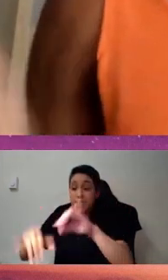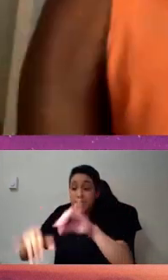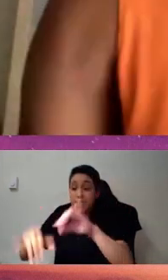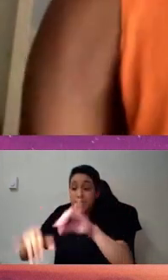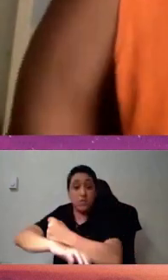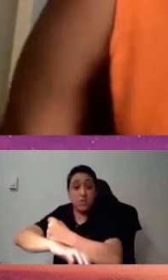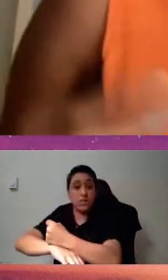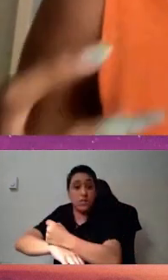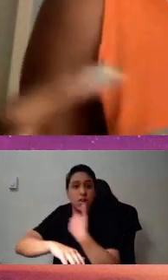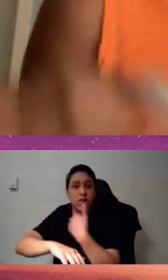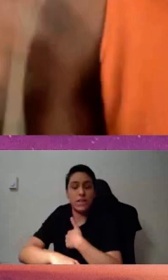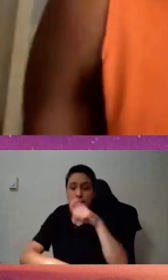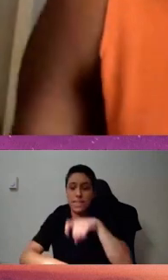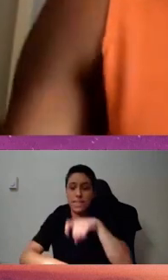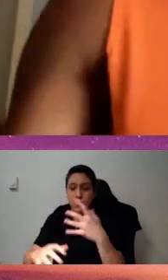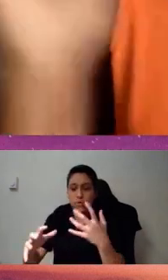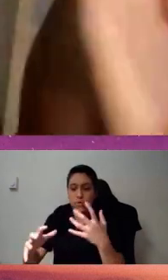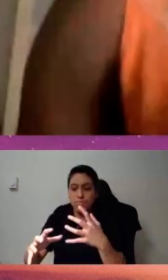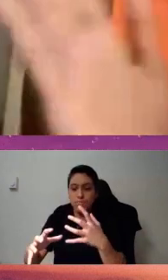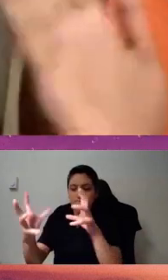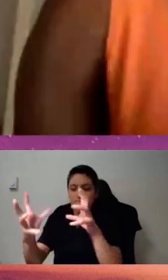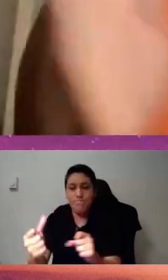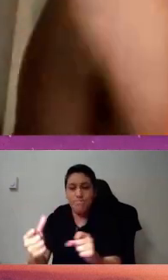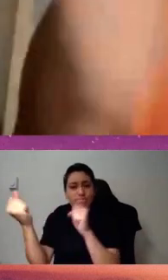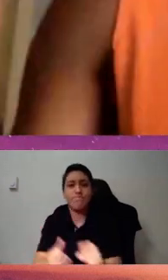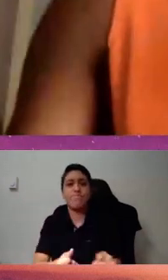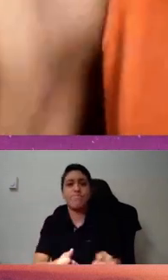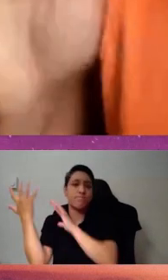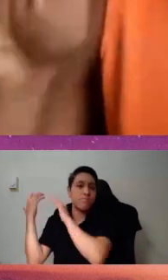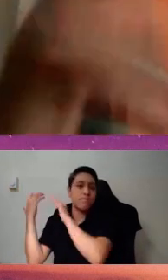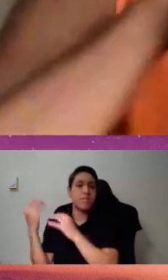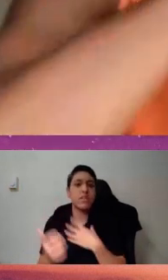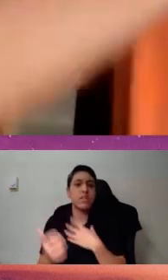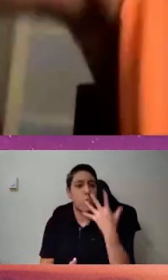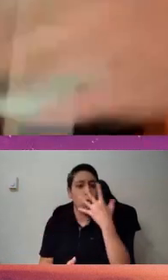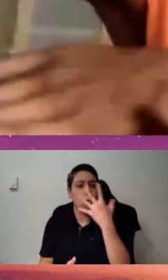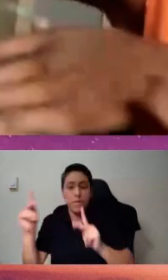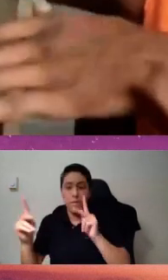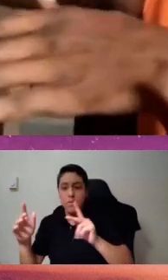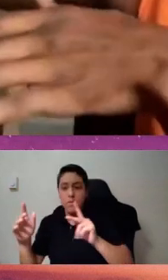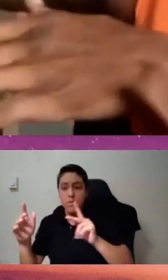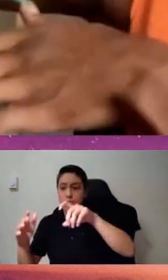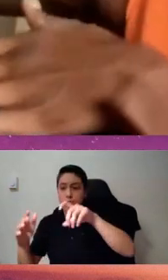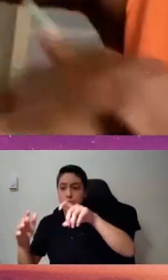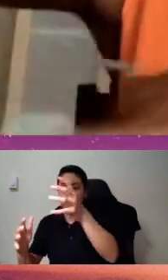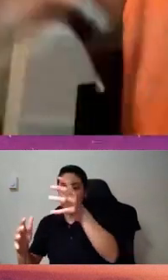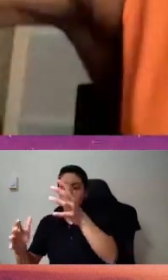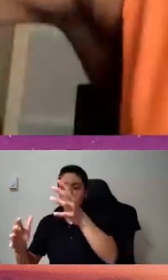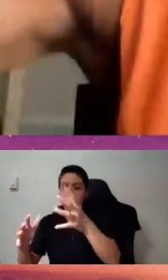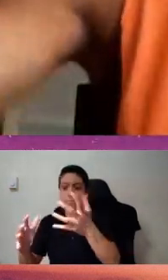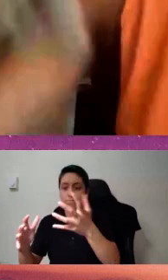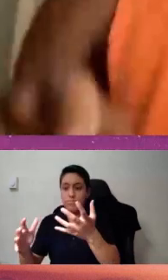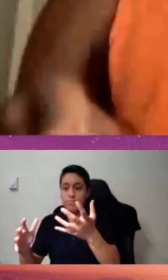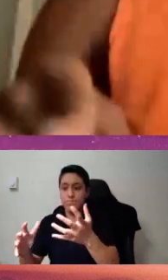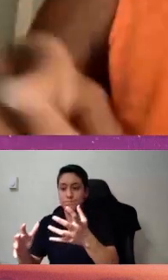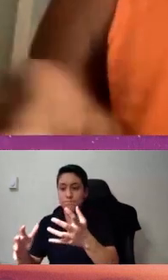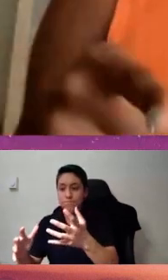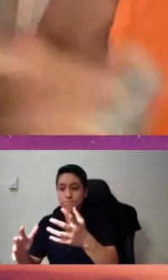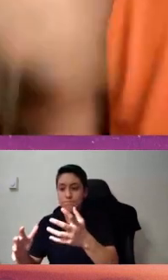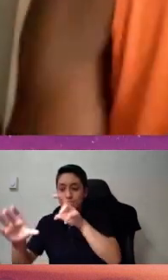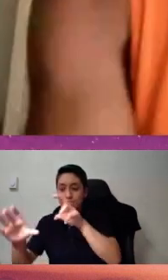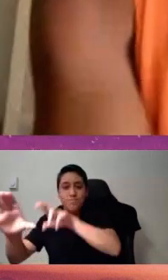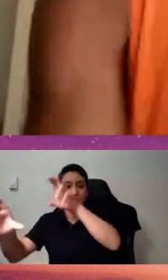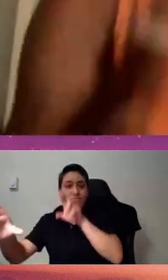not putting a Band-Aid over, uprooting. It is white people stepping down and aside, like step